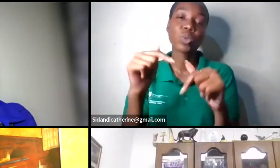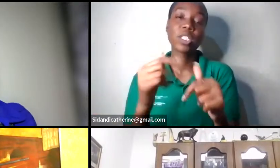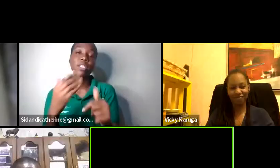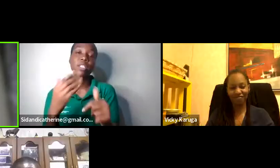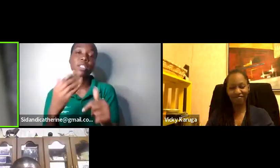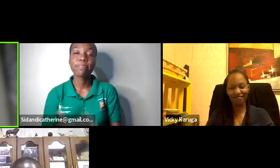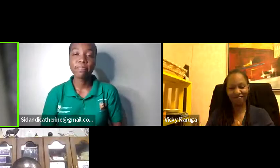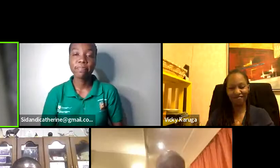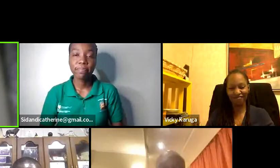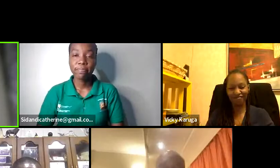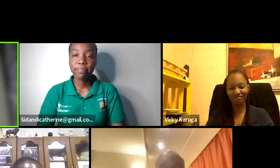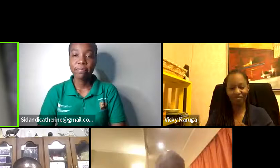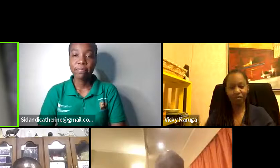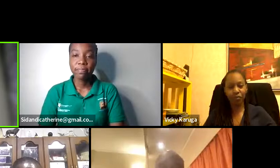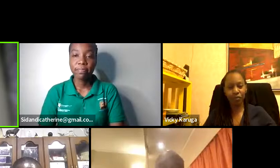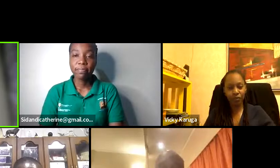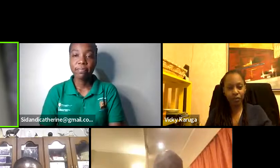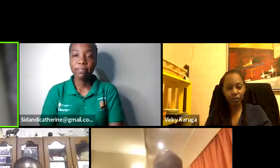All right.